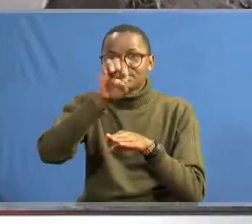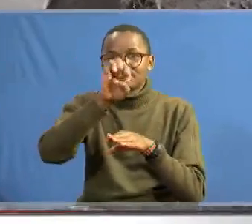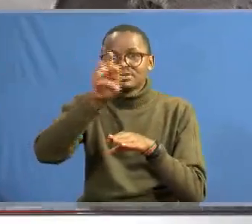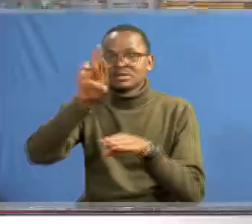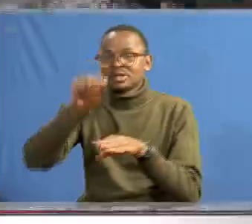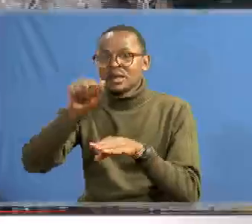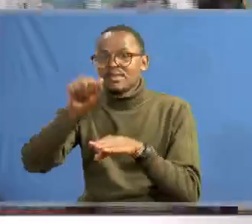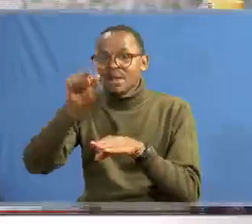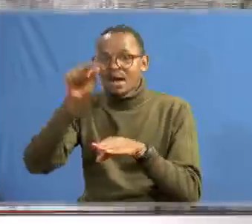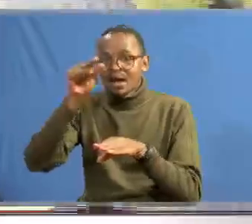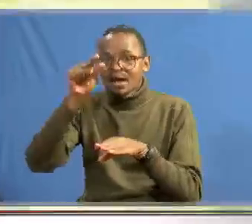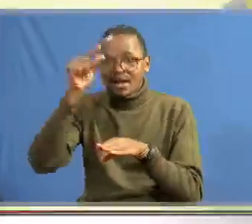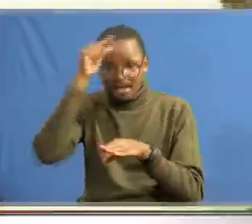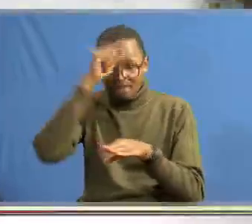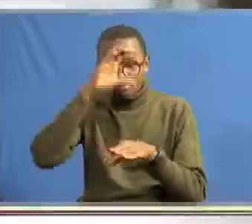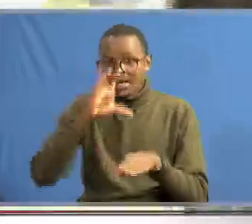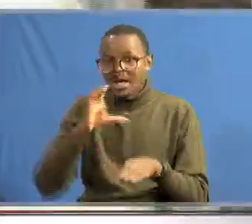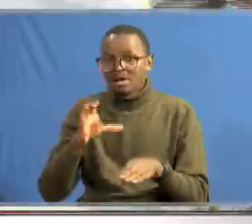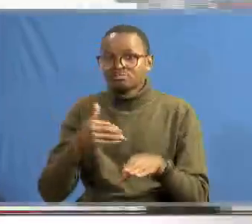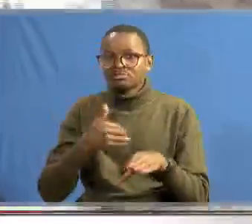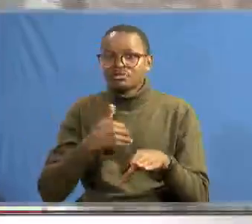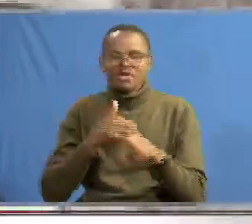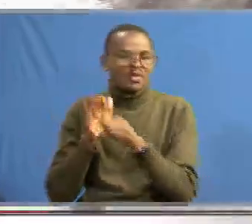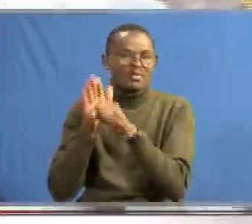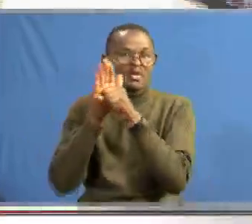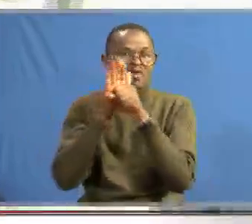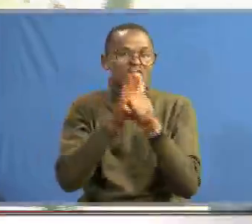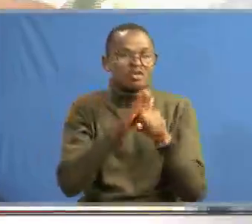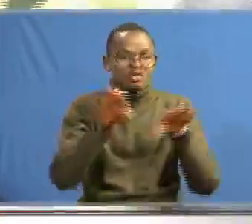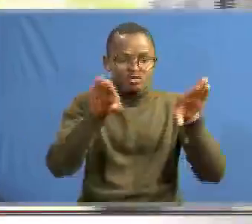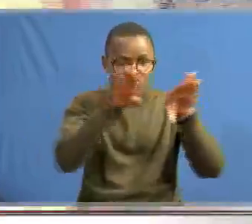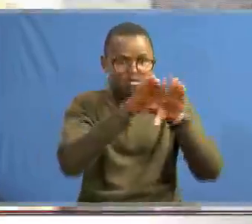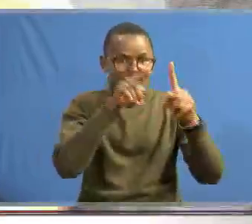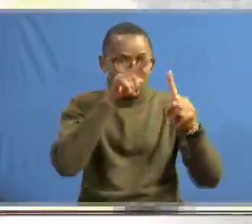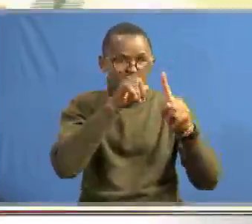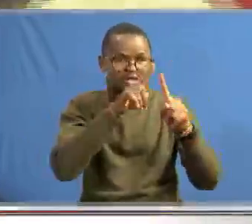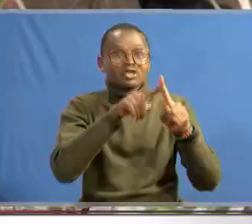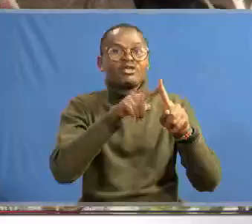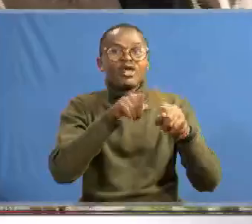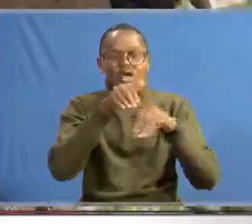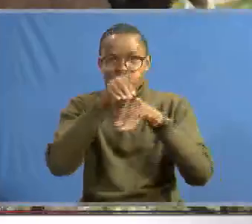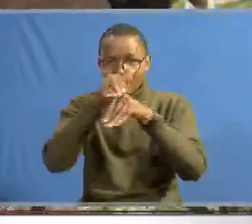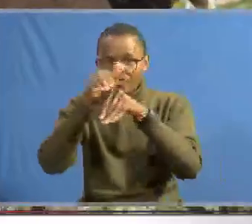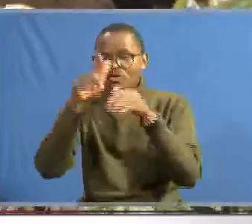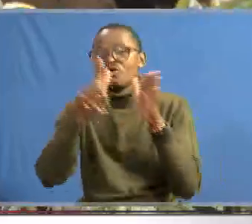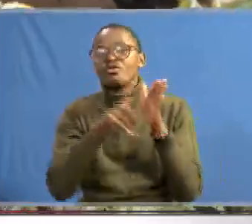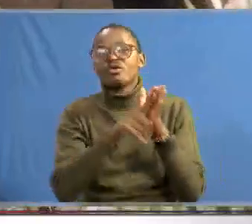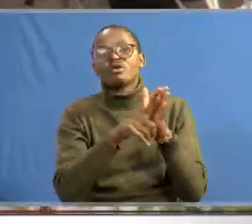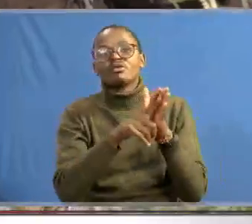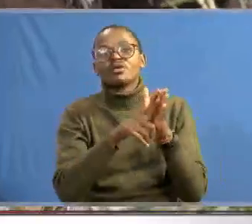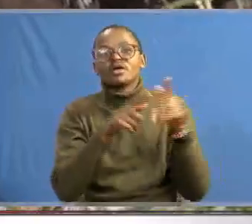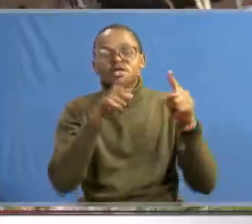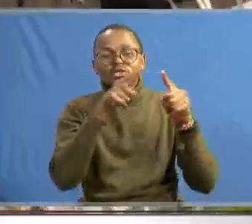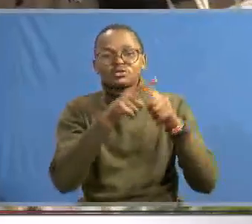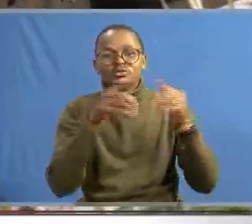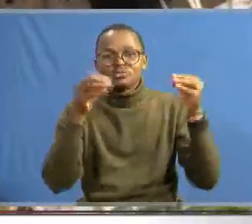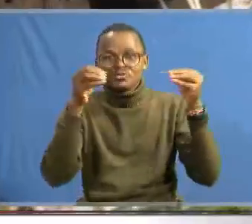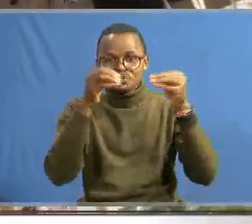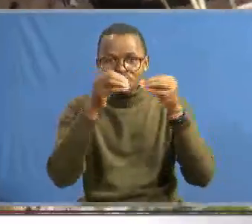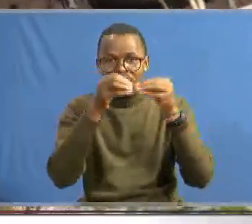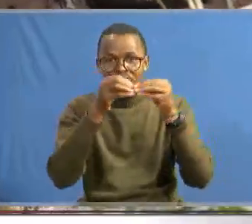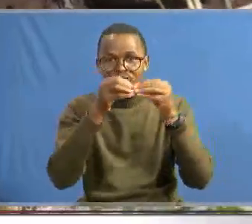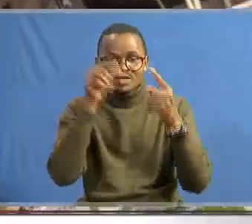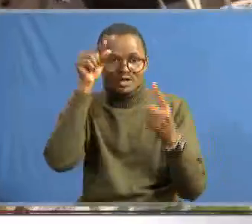county government, has warned that polluters will be forced to close down until they comply and find ways to both meet production goals